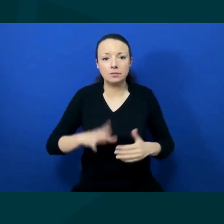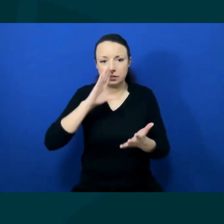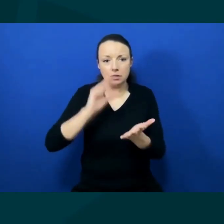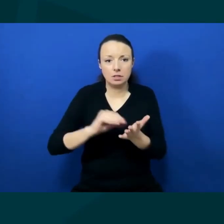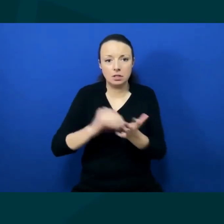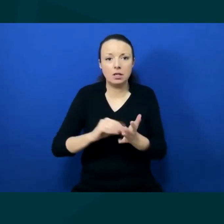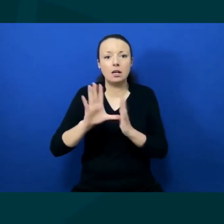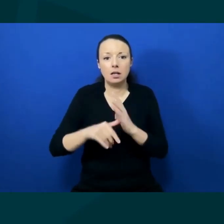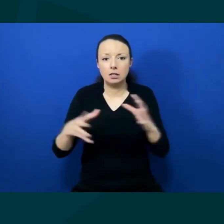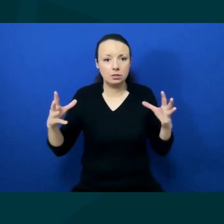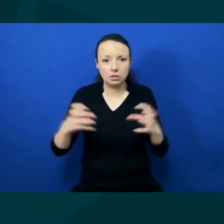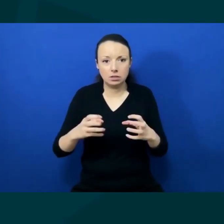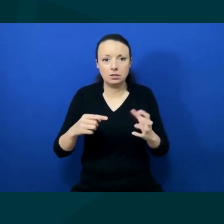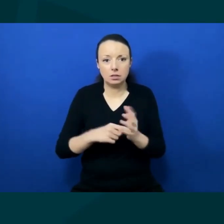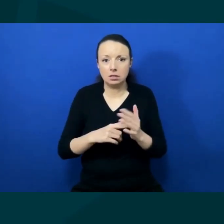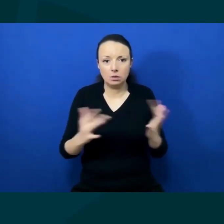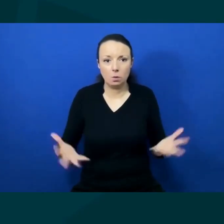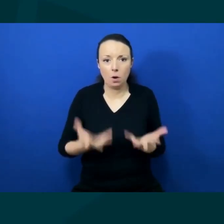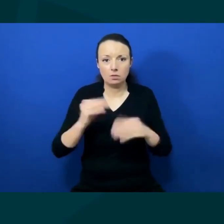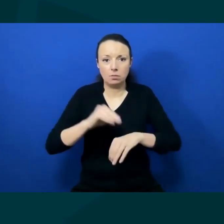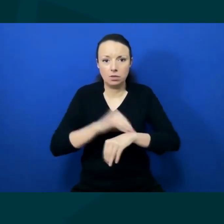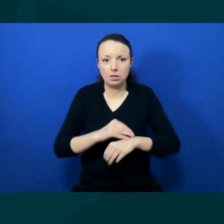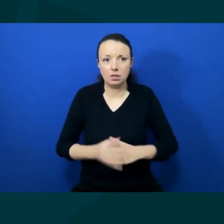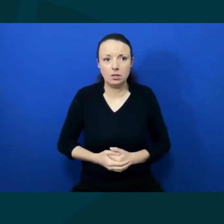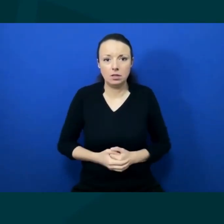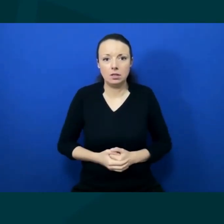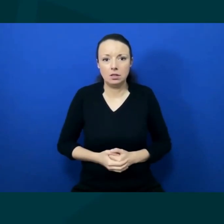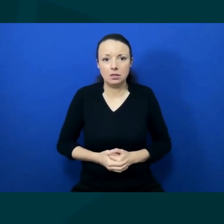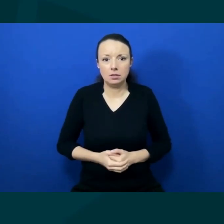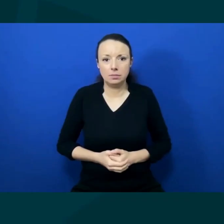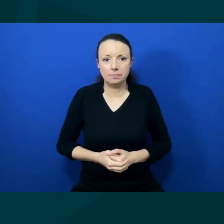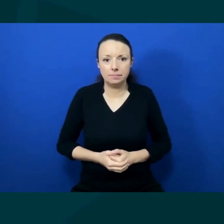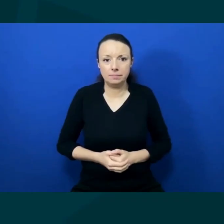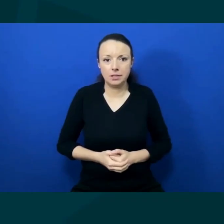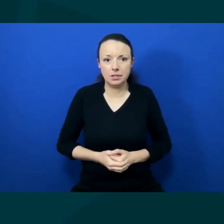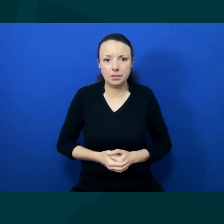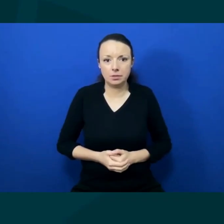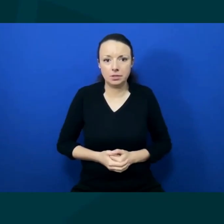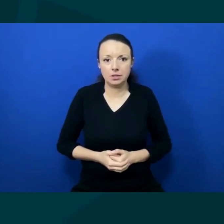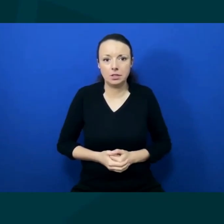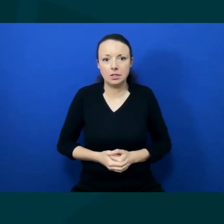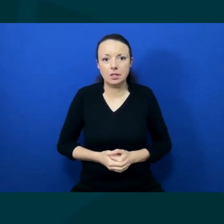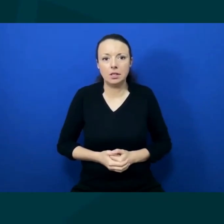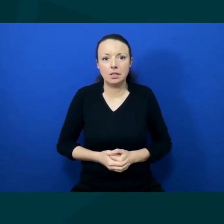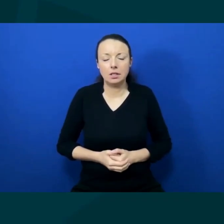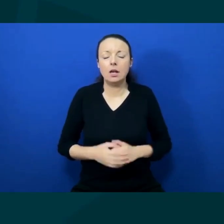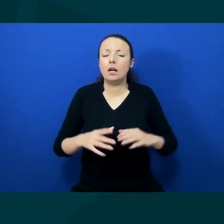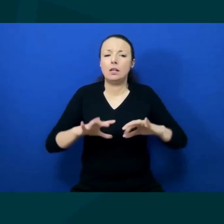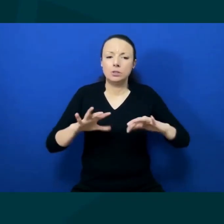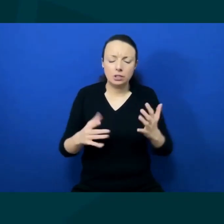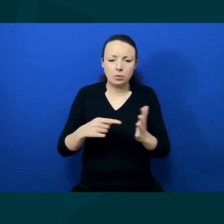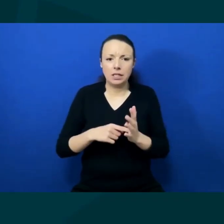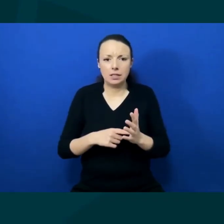it shows that the idea of a sponge city is very simple. It can be easily visualized and is very